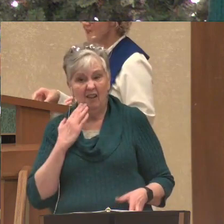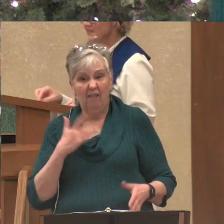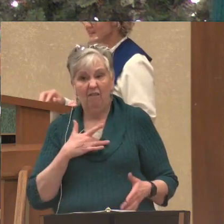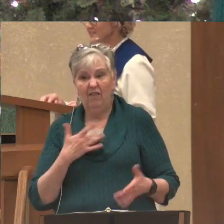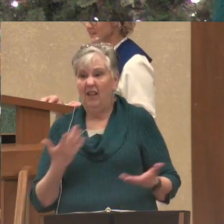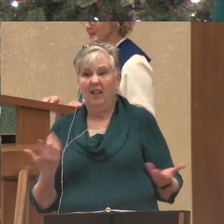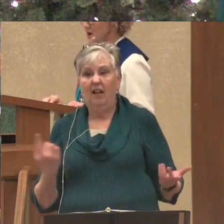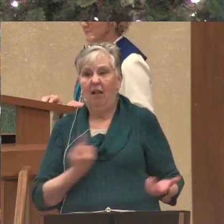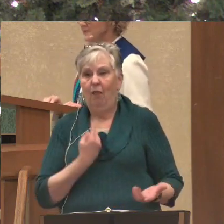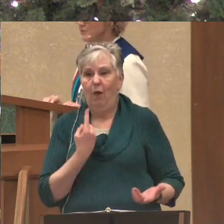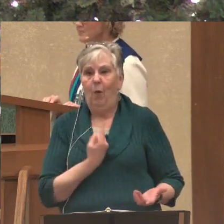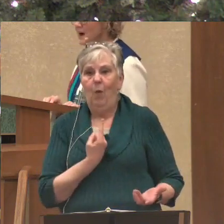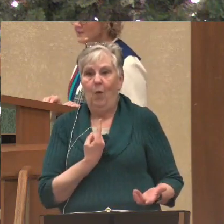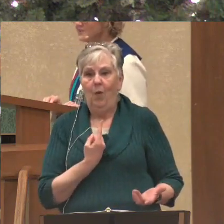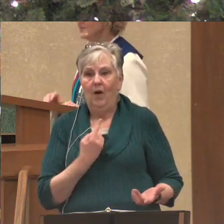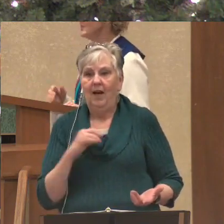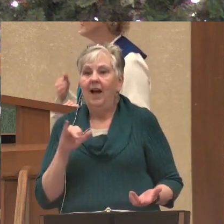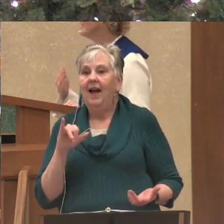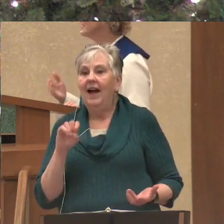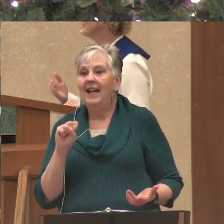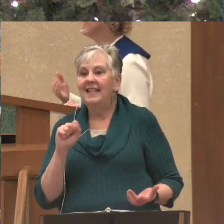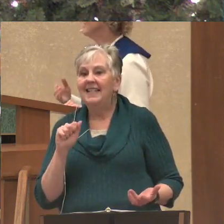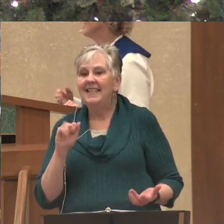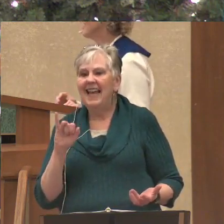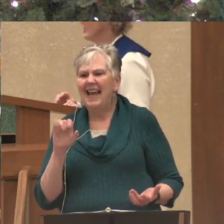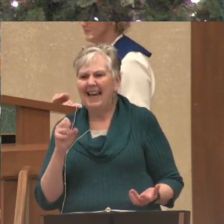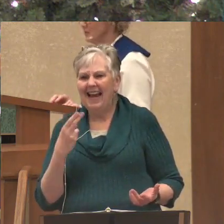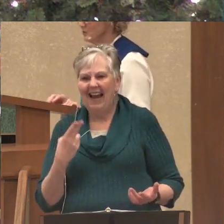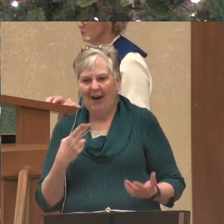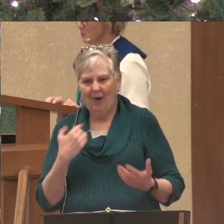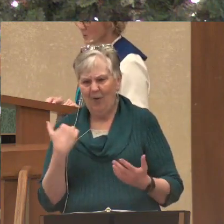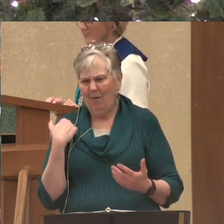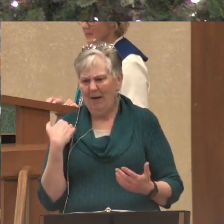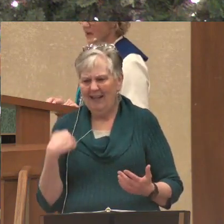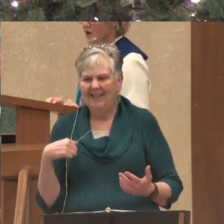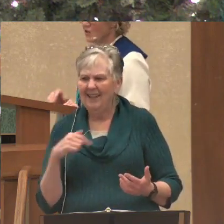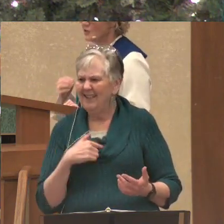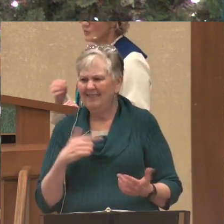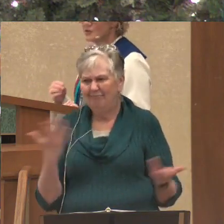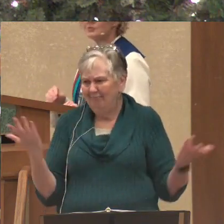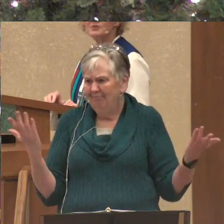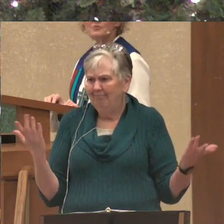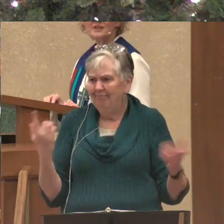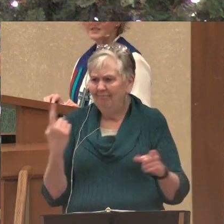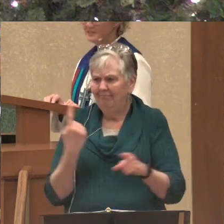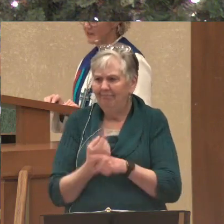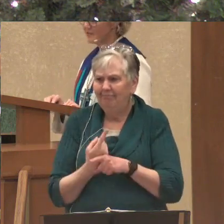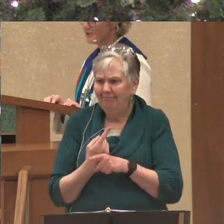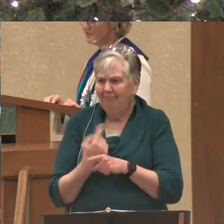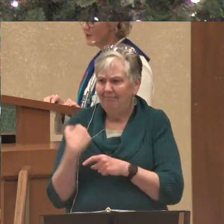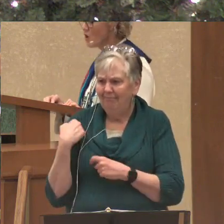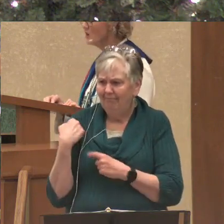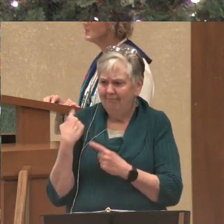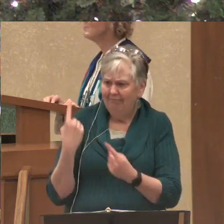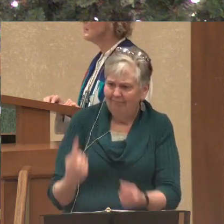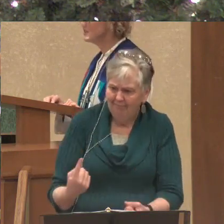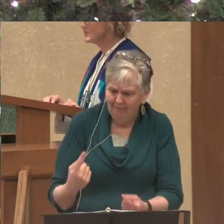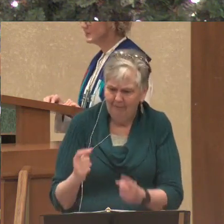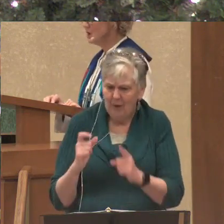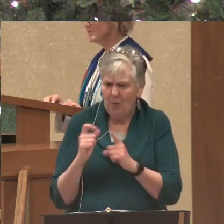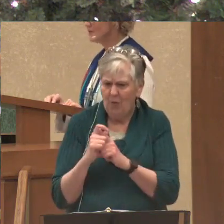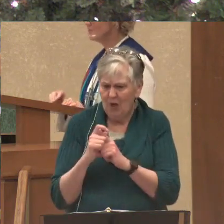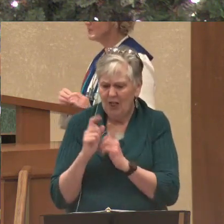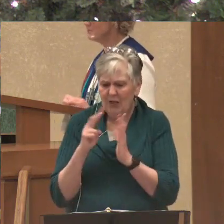The prophet Isaiah reminds us that these feelings are nothing new. The words we read together are a